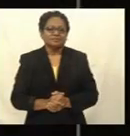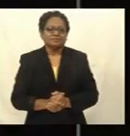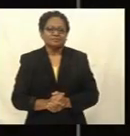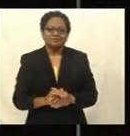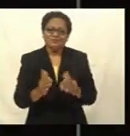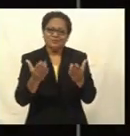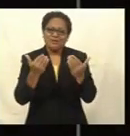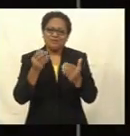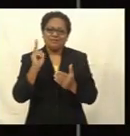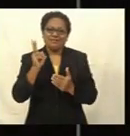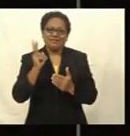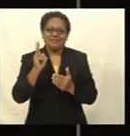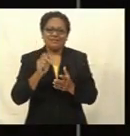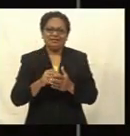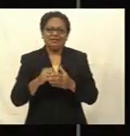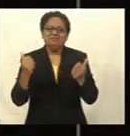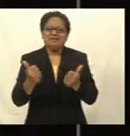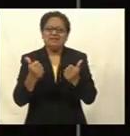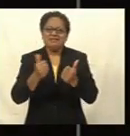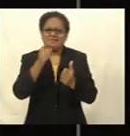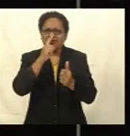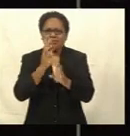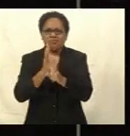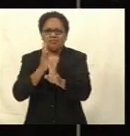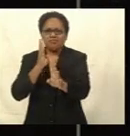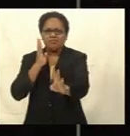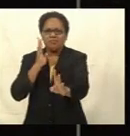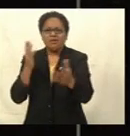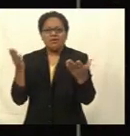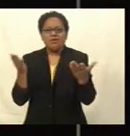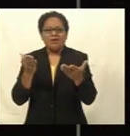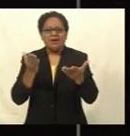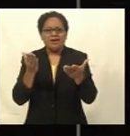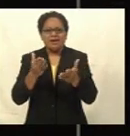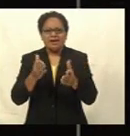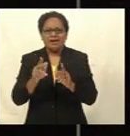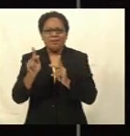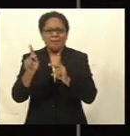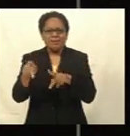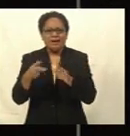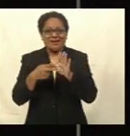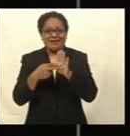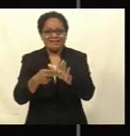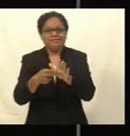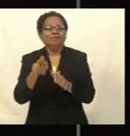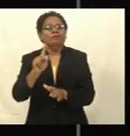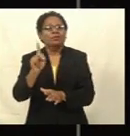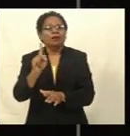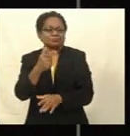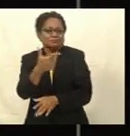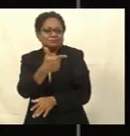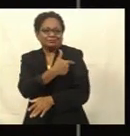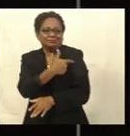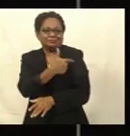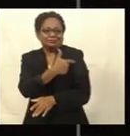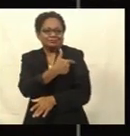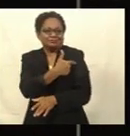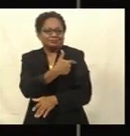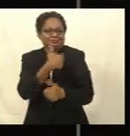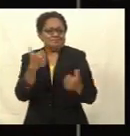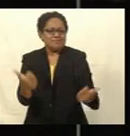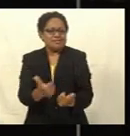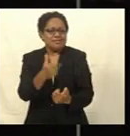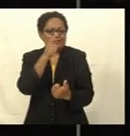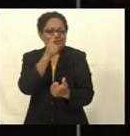Welcome back. Hundreds of people lined up at Prince Charles Park in Nandi today to get their COVID-19 jabs. Fijians were seen lining up